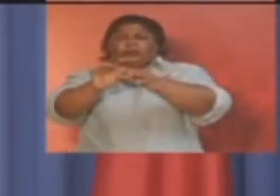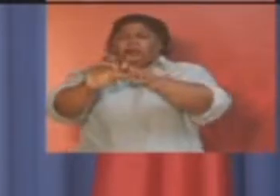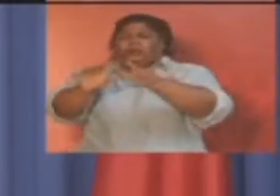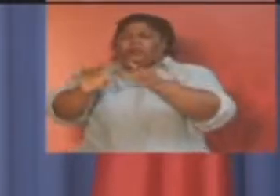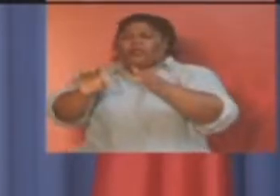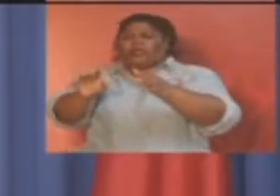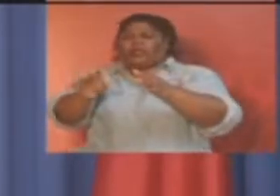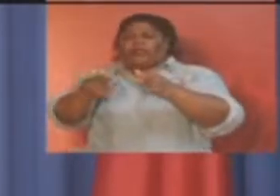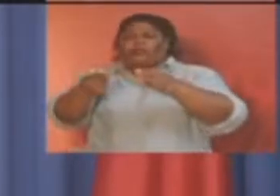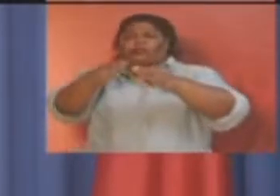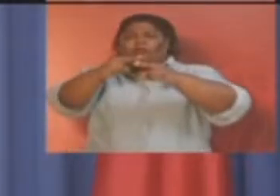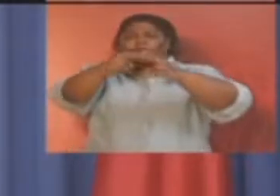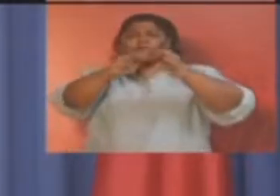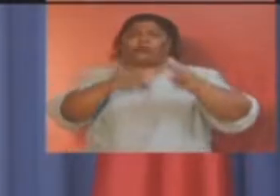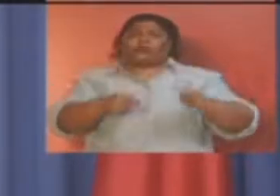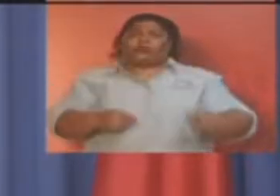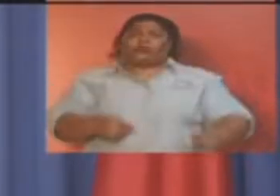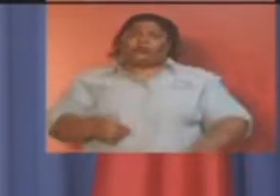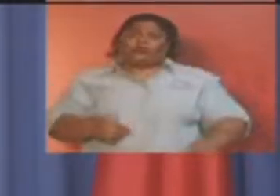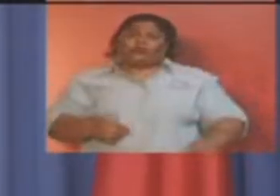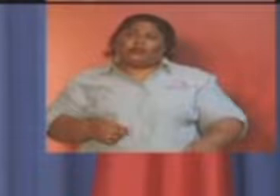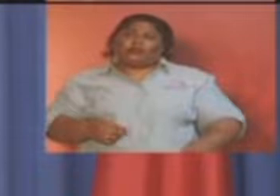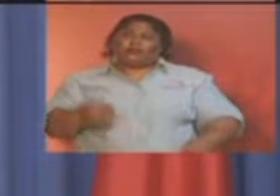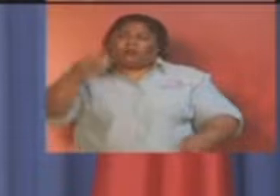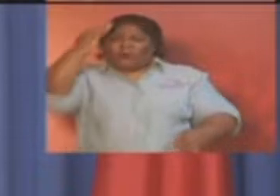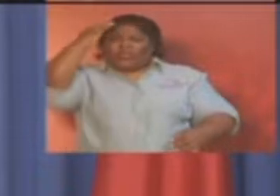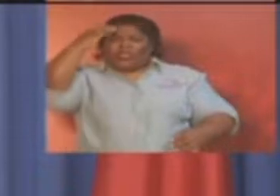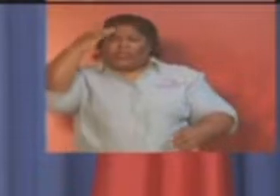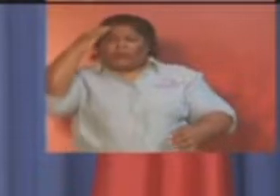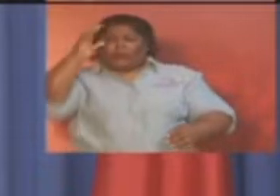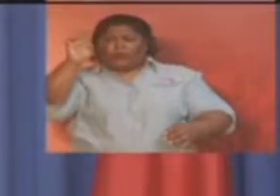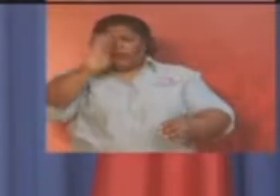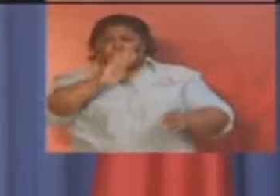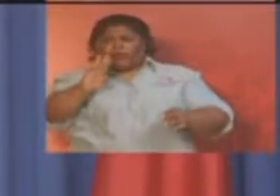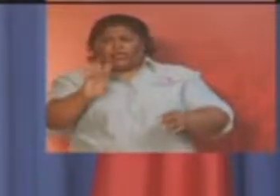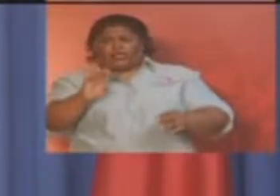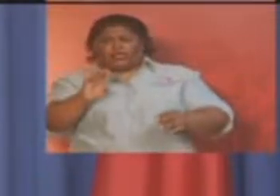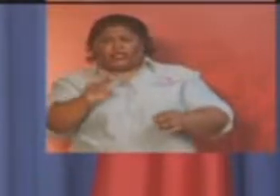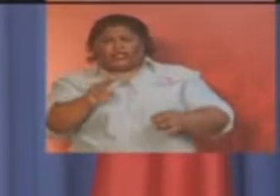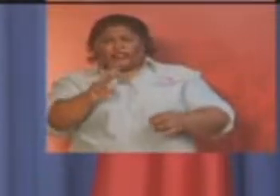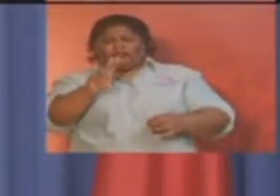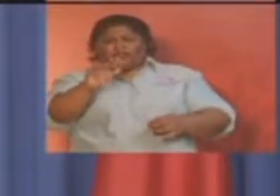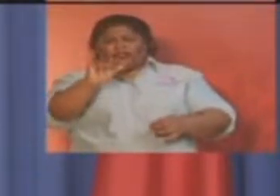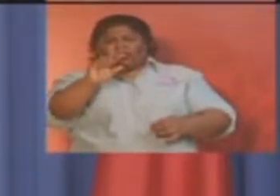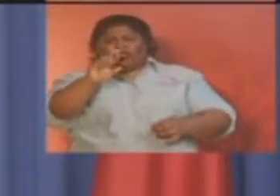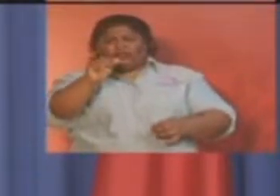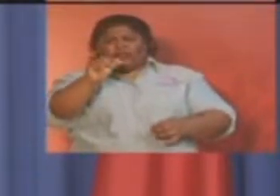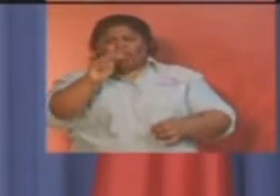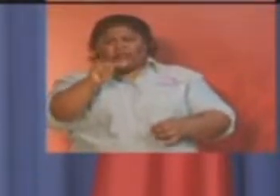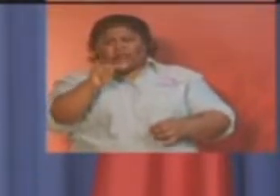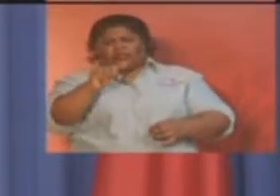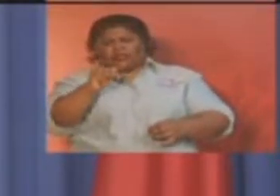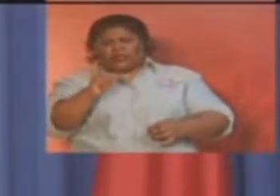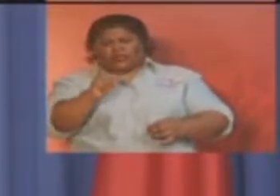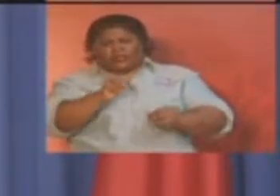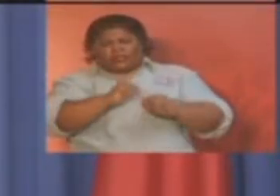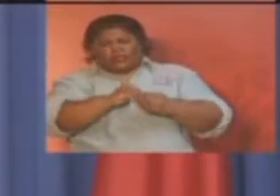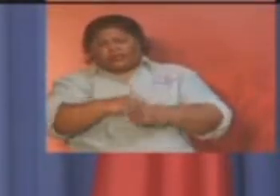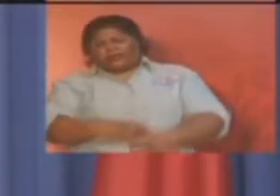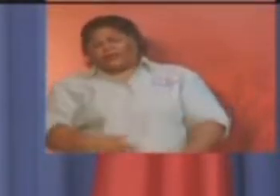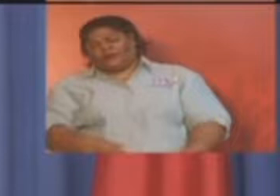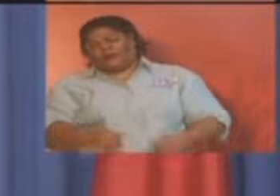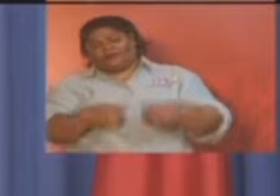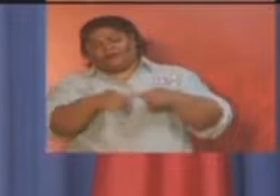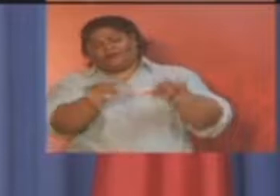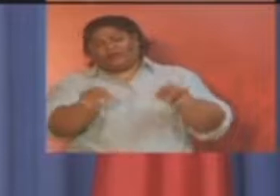all points to, of course, we know that the variant is here for a few weeks well, and that commingled with the behavior of people has led to